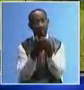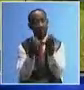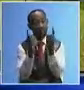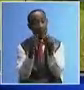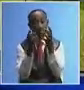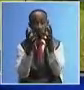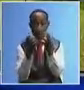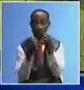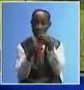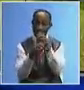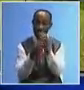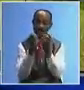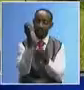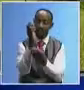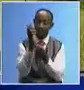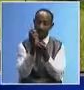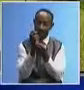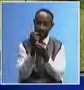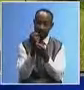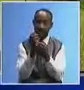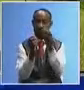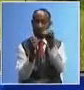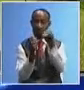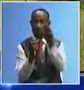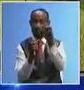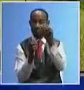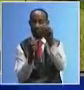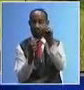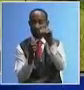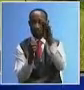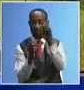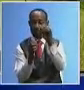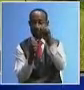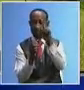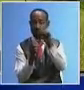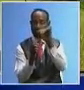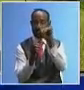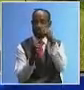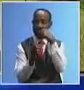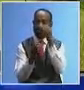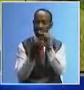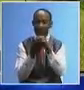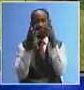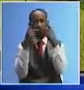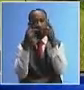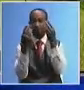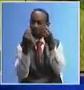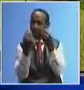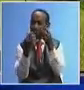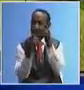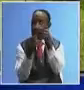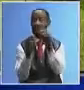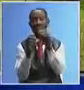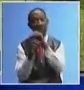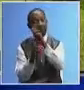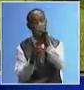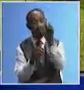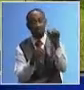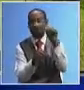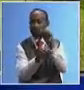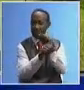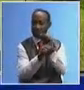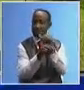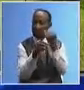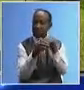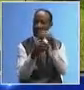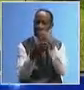record meaningful development. Mr. Mwambazi says it is important that officers entrusted with public resources execute their duties diligently